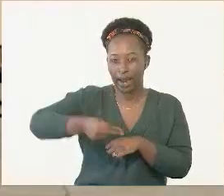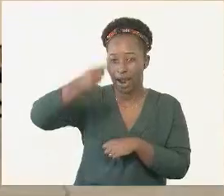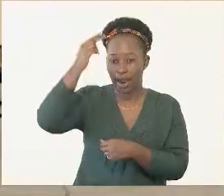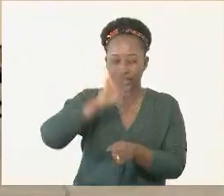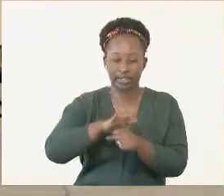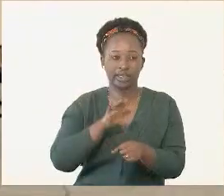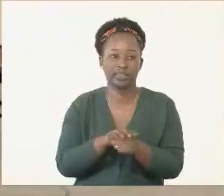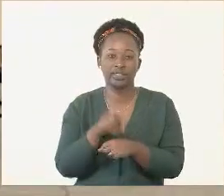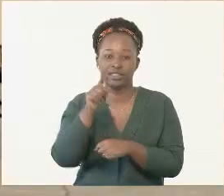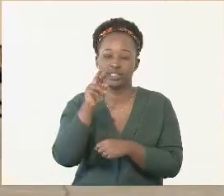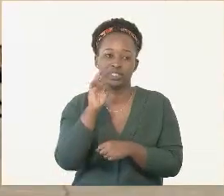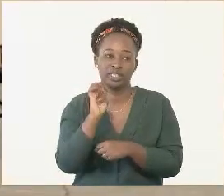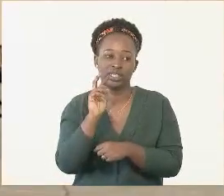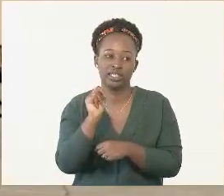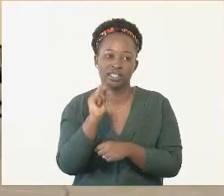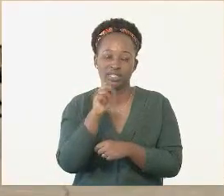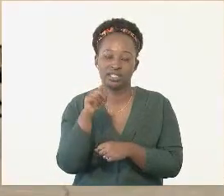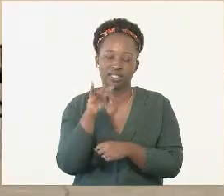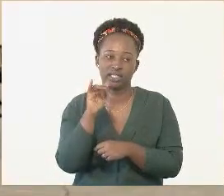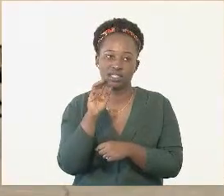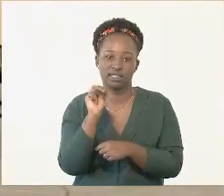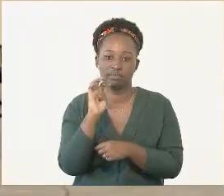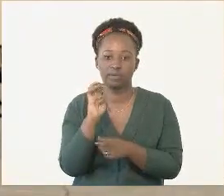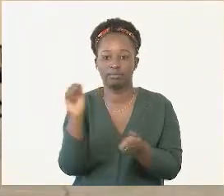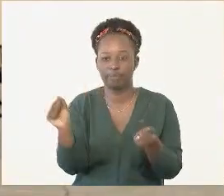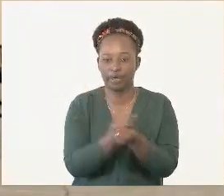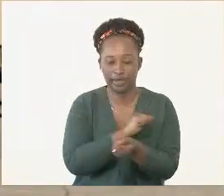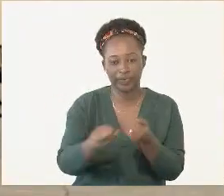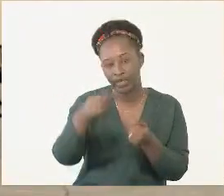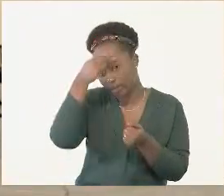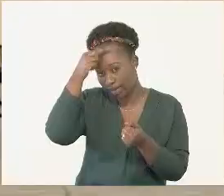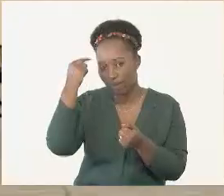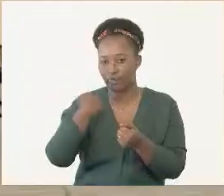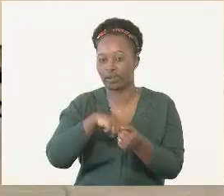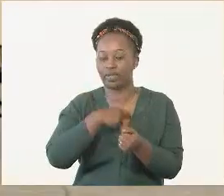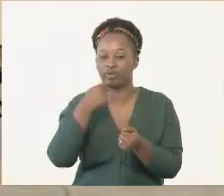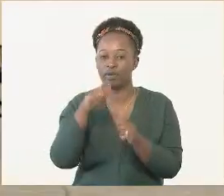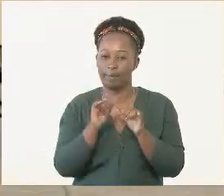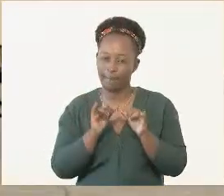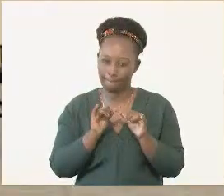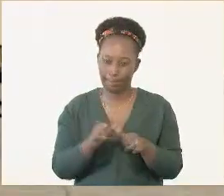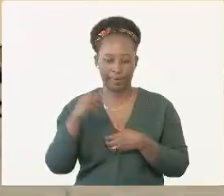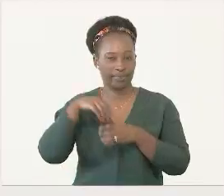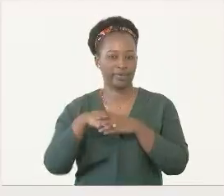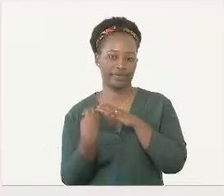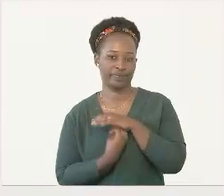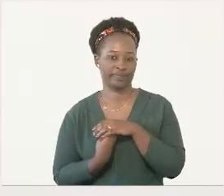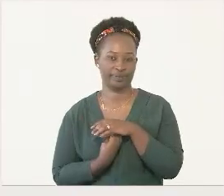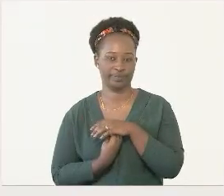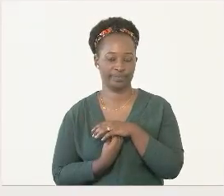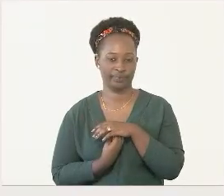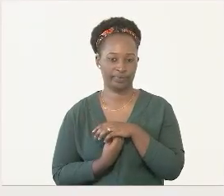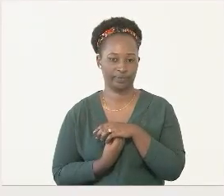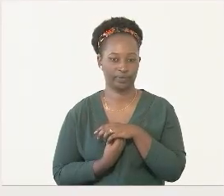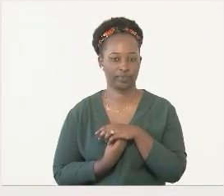these enzymes are going to be denatured or are going to be destroyed. That's why you have to keep a constant internal environment. And